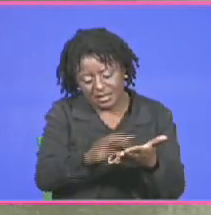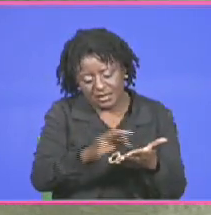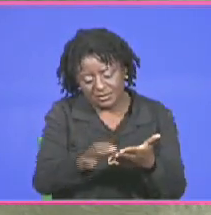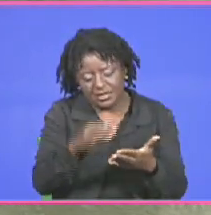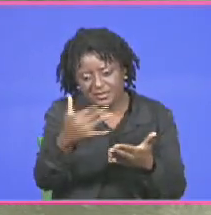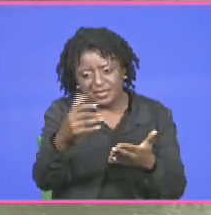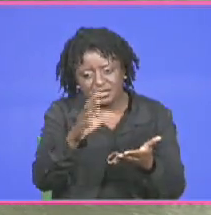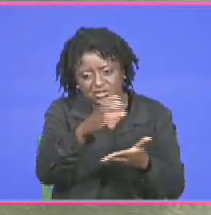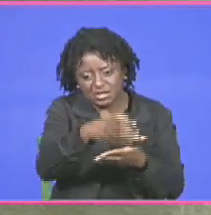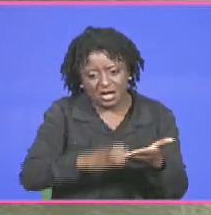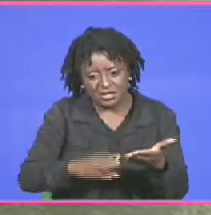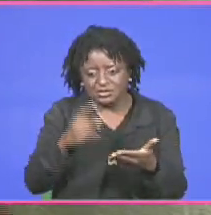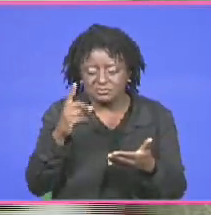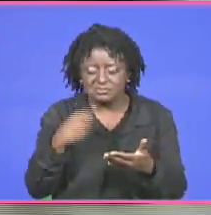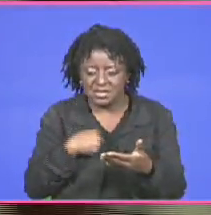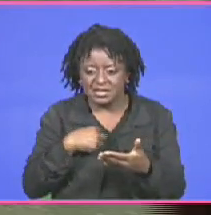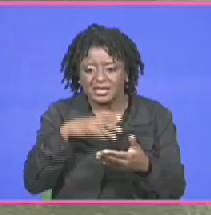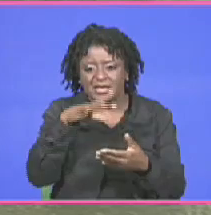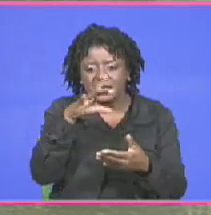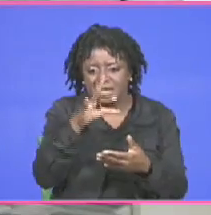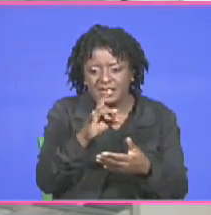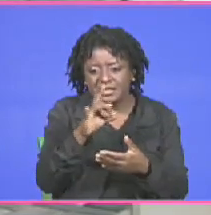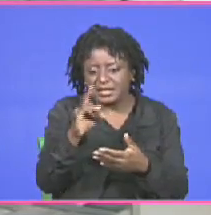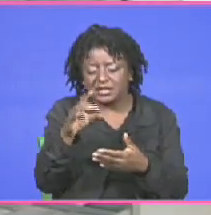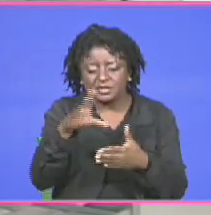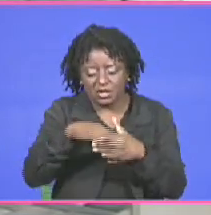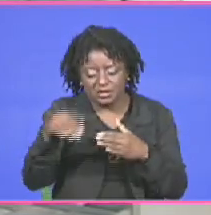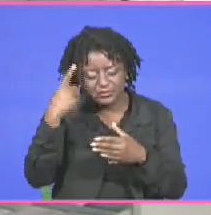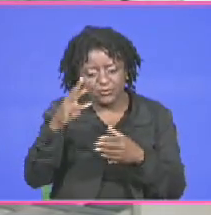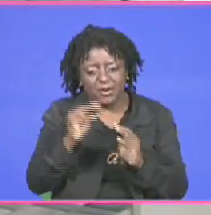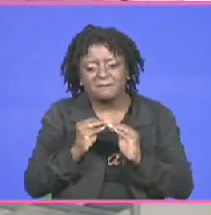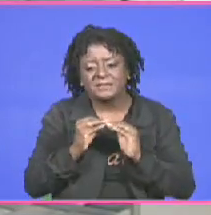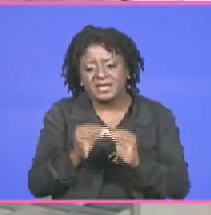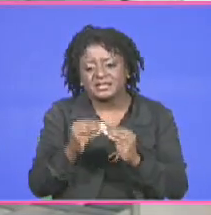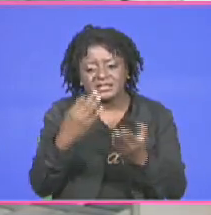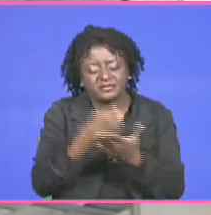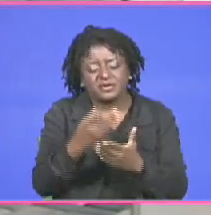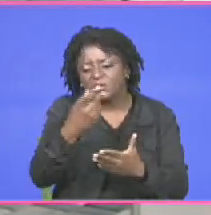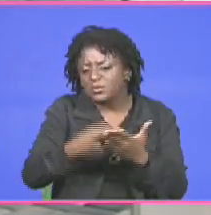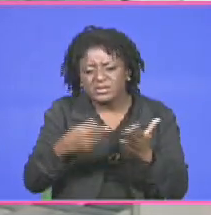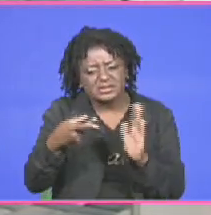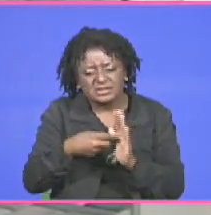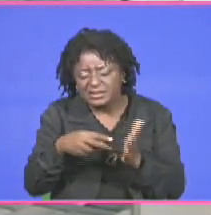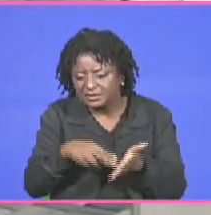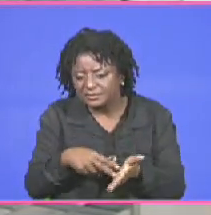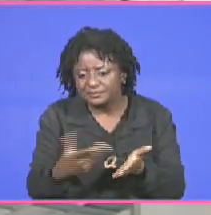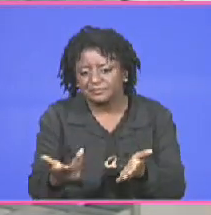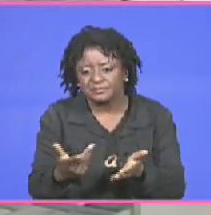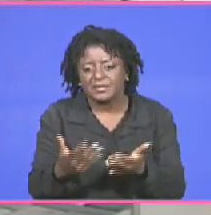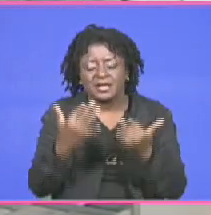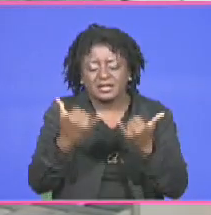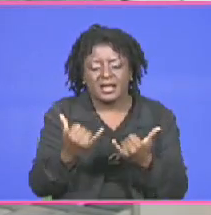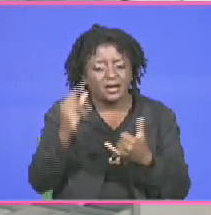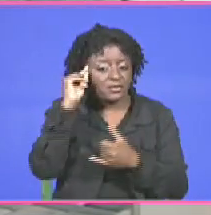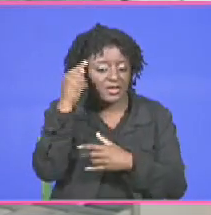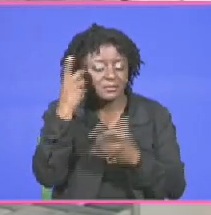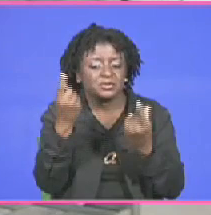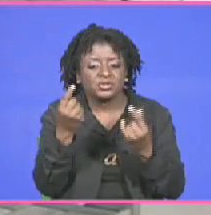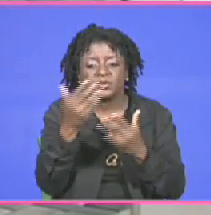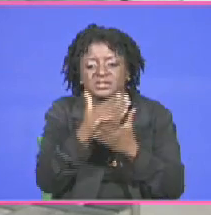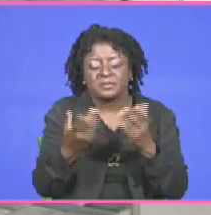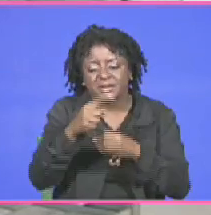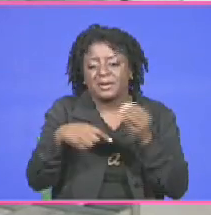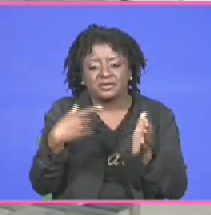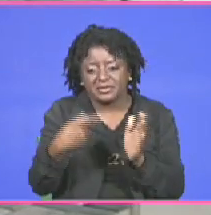maintenance fee. What is that? Now, it's important to note the government is doing something about this. The minister responsible for